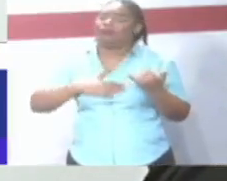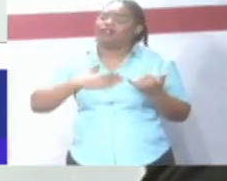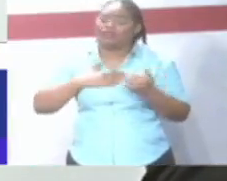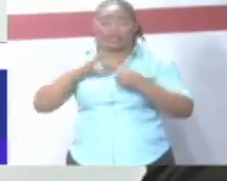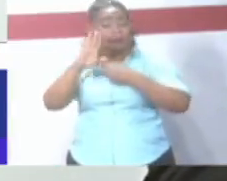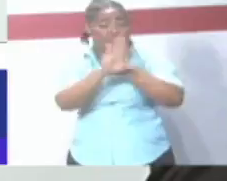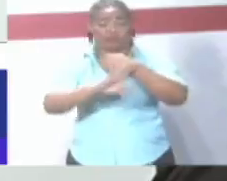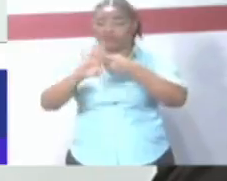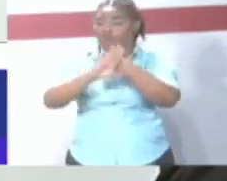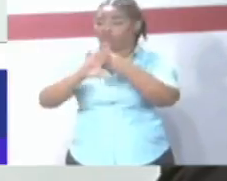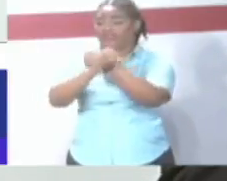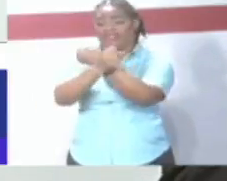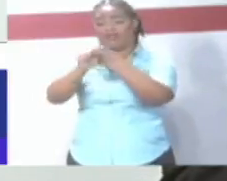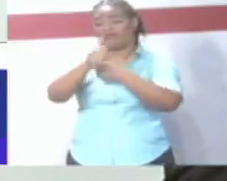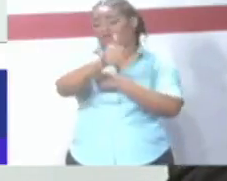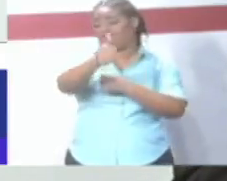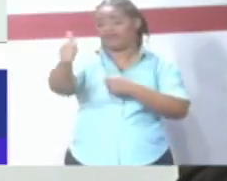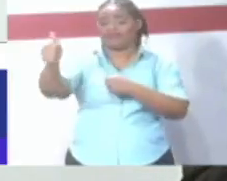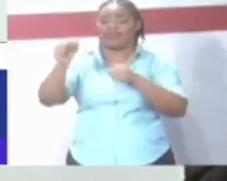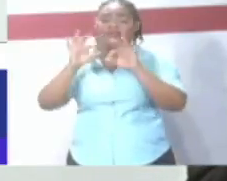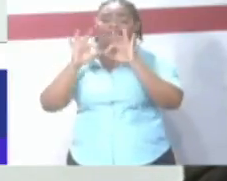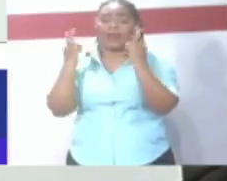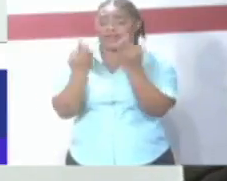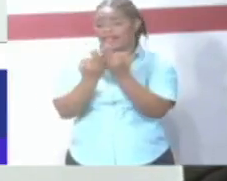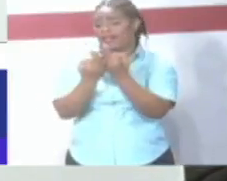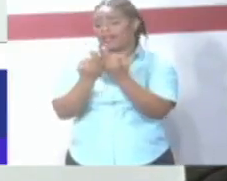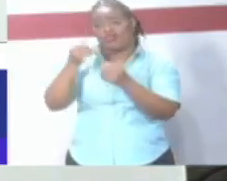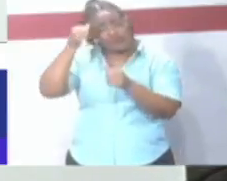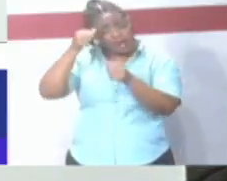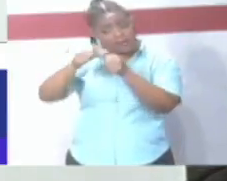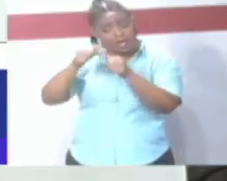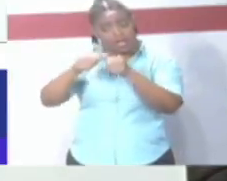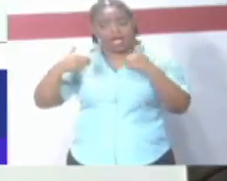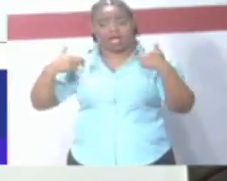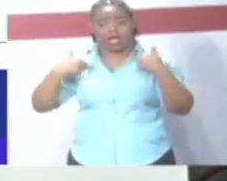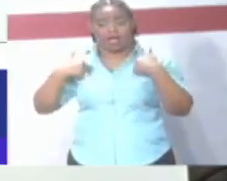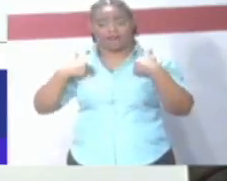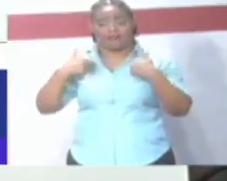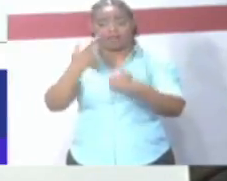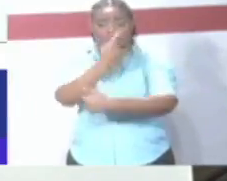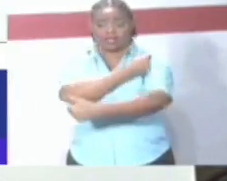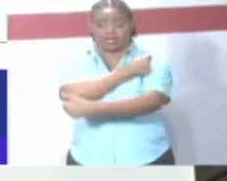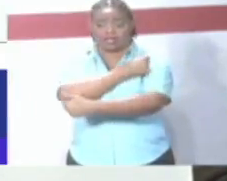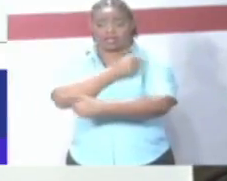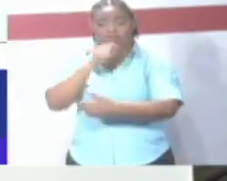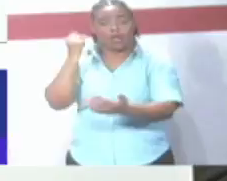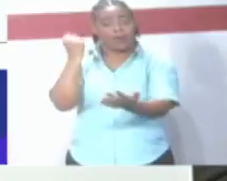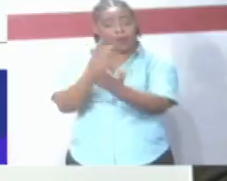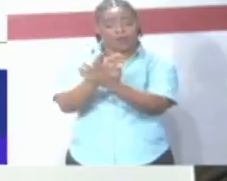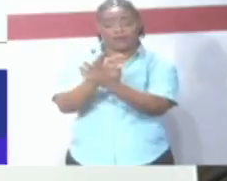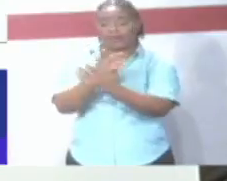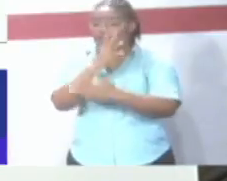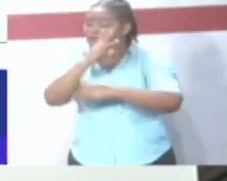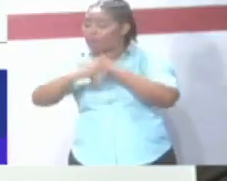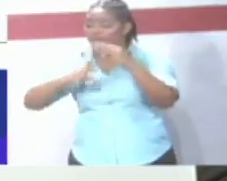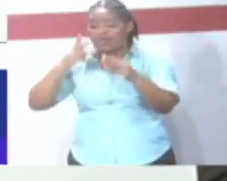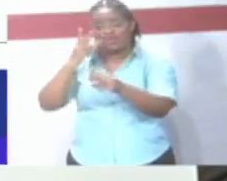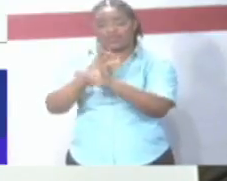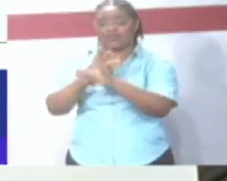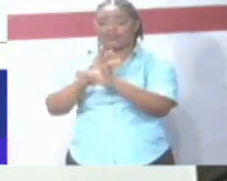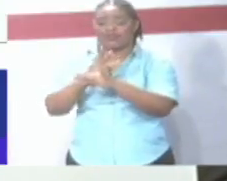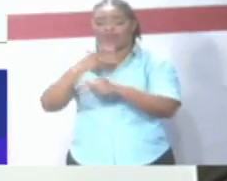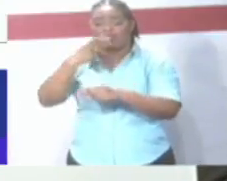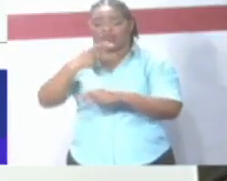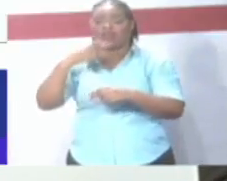ones. Remember, the COVID-19 vaccines are approved by the World Health Organization. They are proven and time again to be